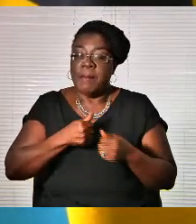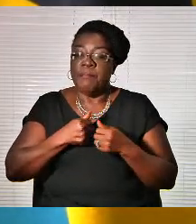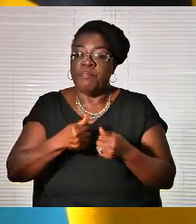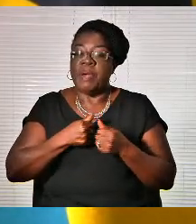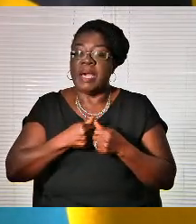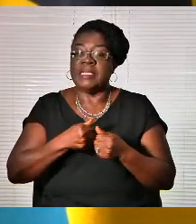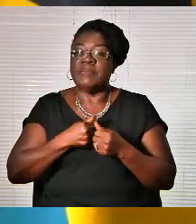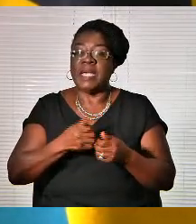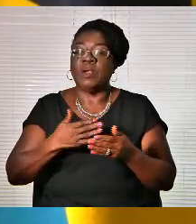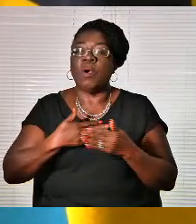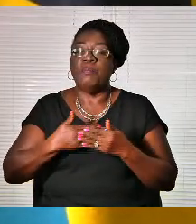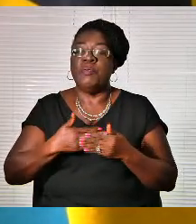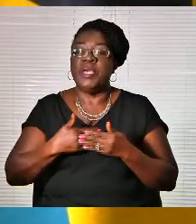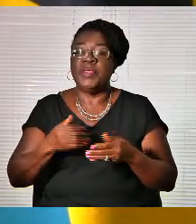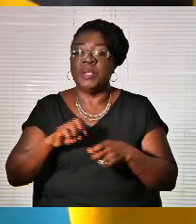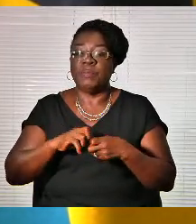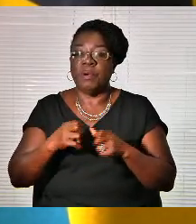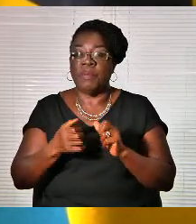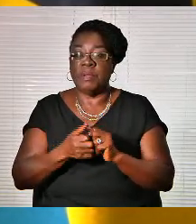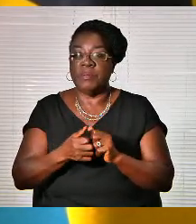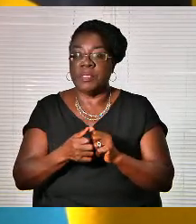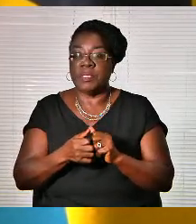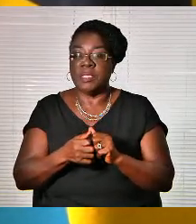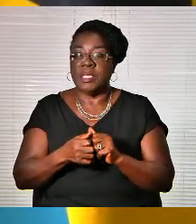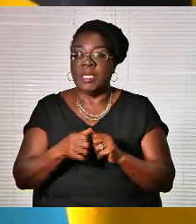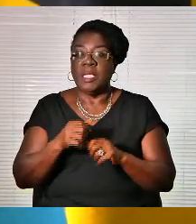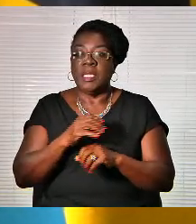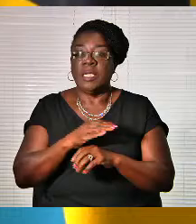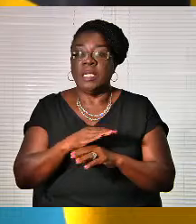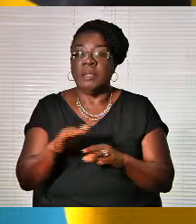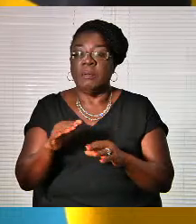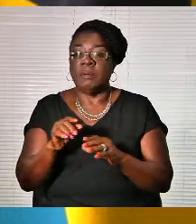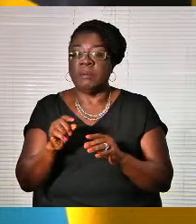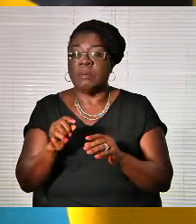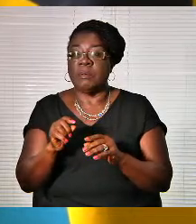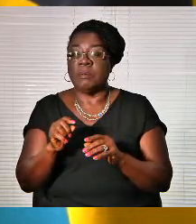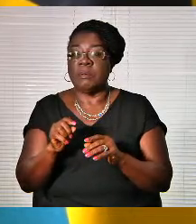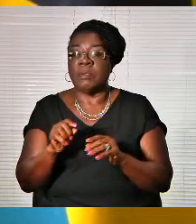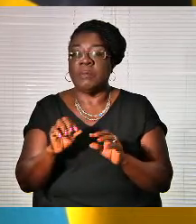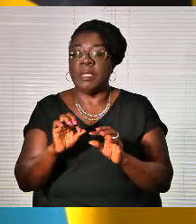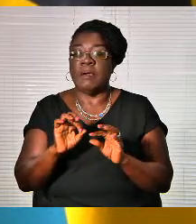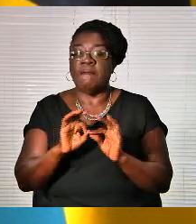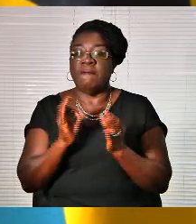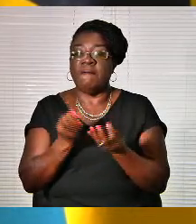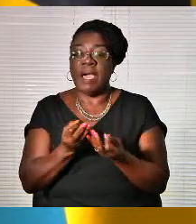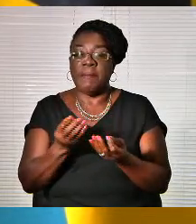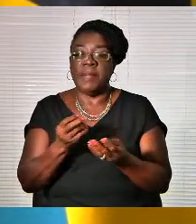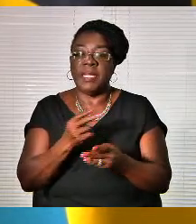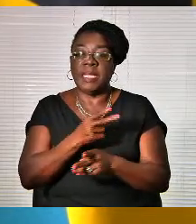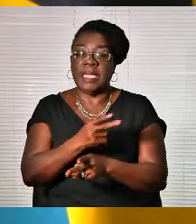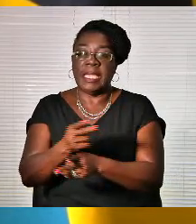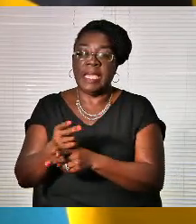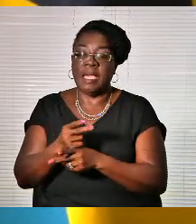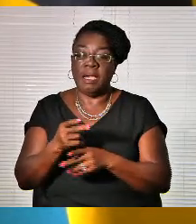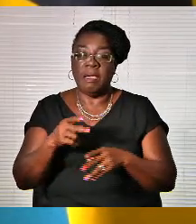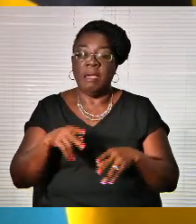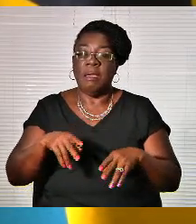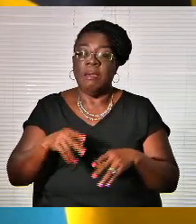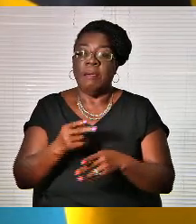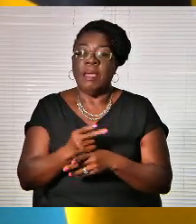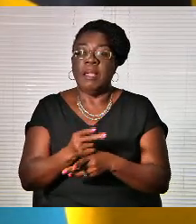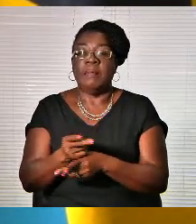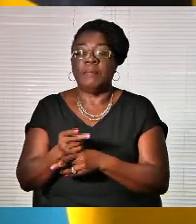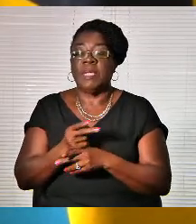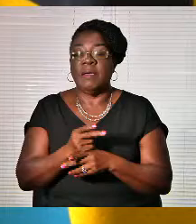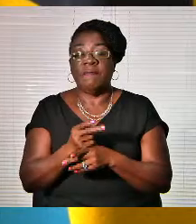new guidances, the same guidances that they would have been given from their primary care providers prior to COVID-19 will exist,